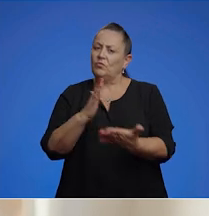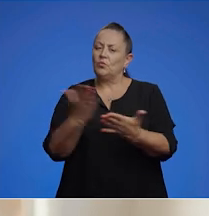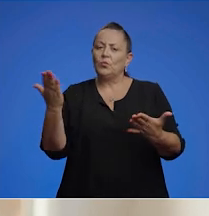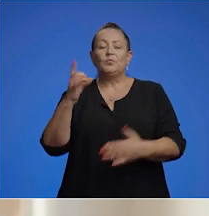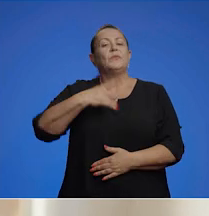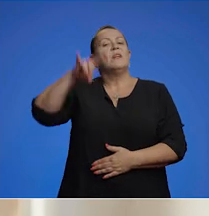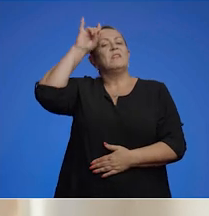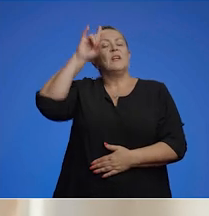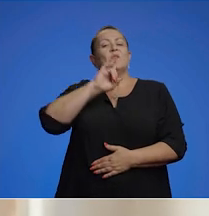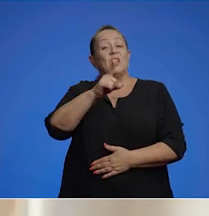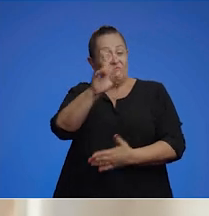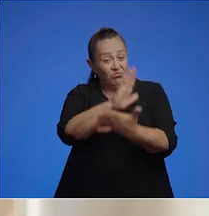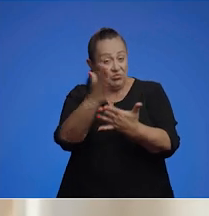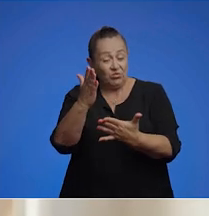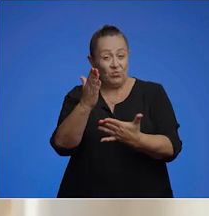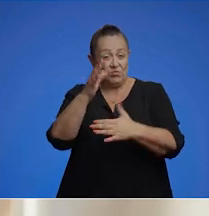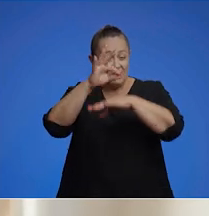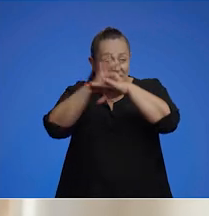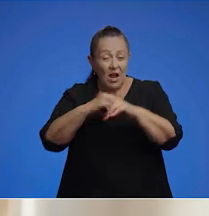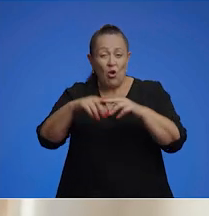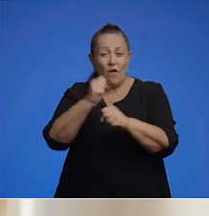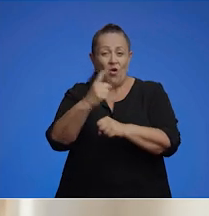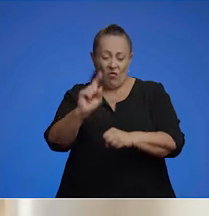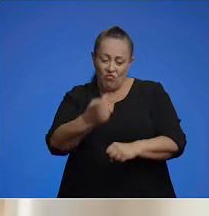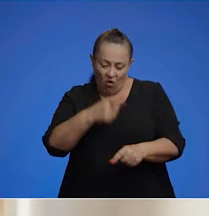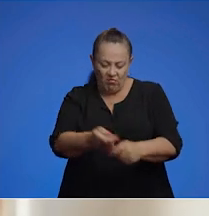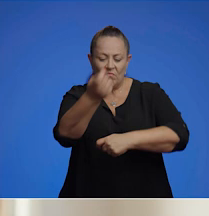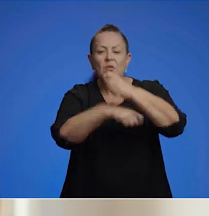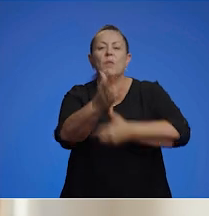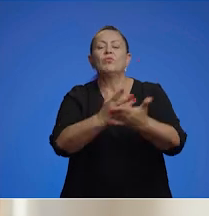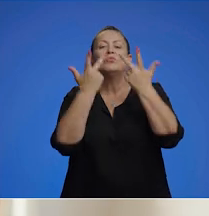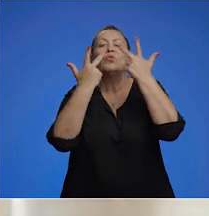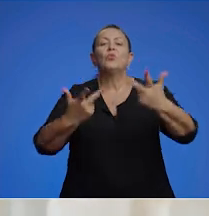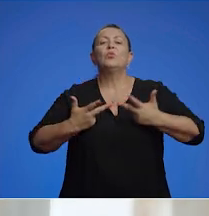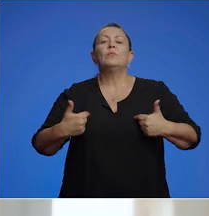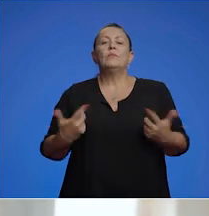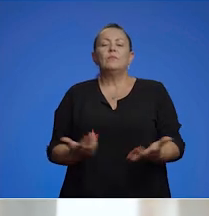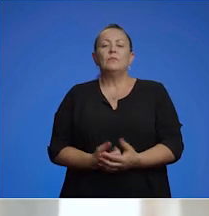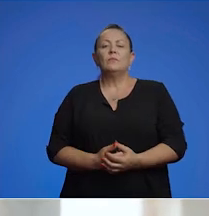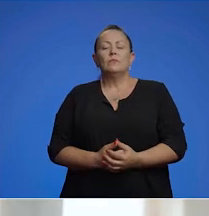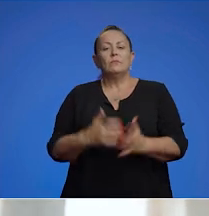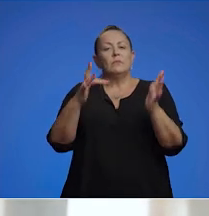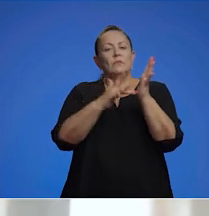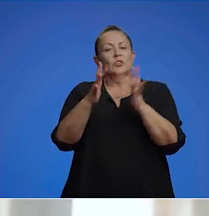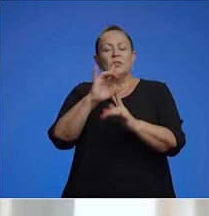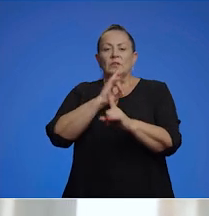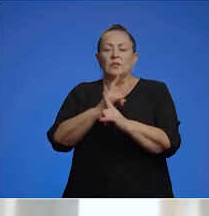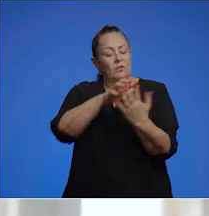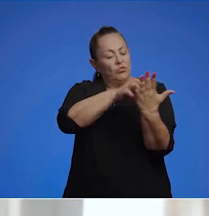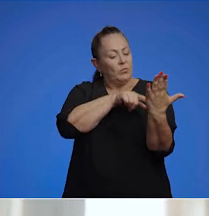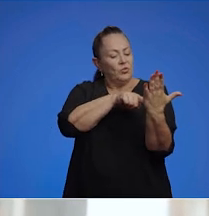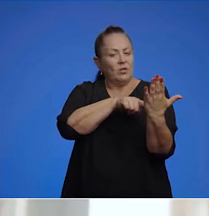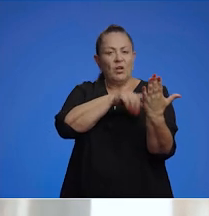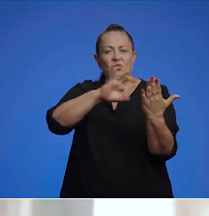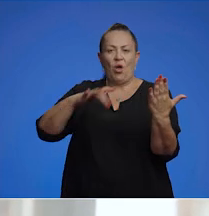him, "If you are the Son of God, tell this stone to turn into a loaf." But Jesus replied, "Scripture